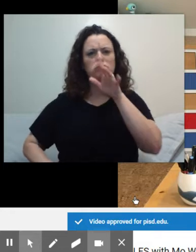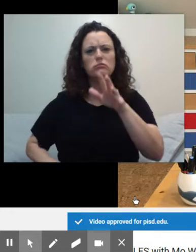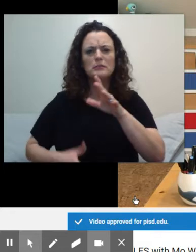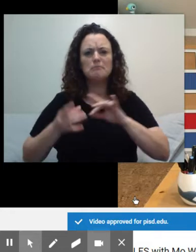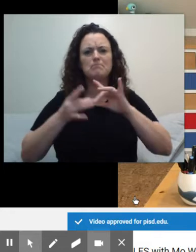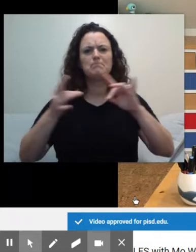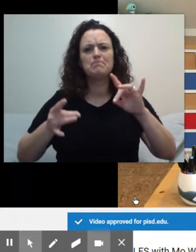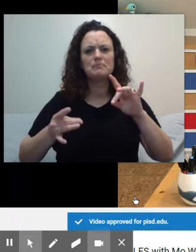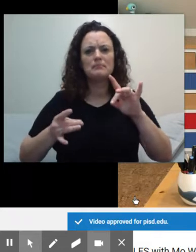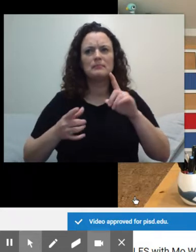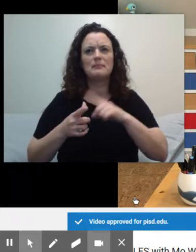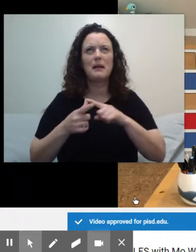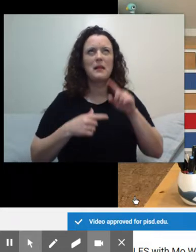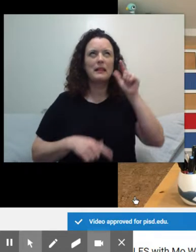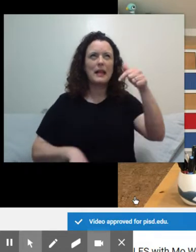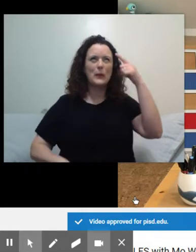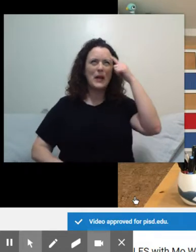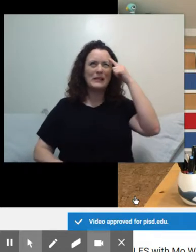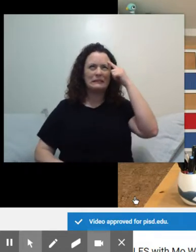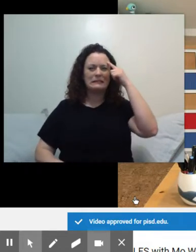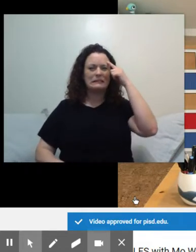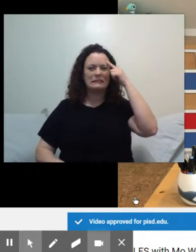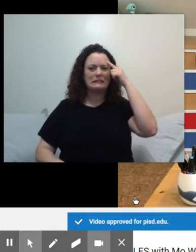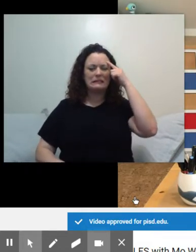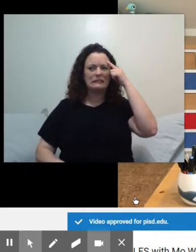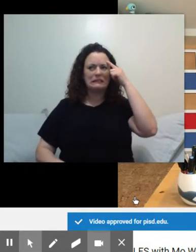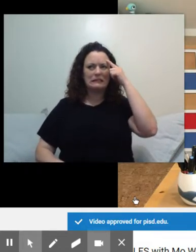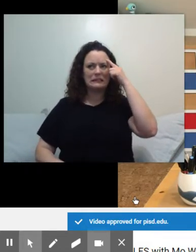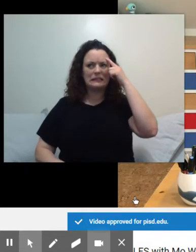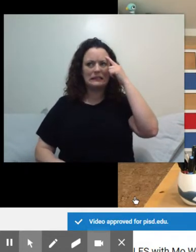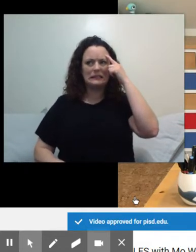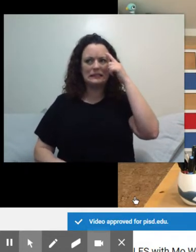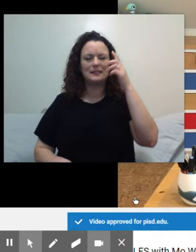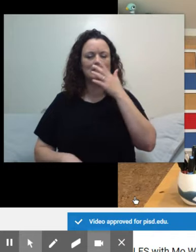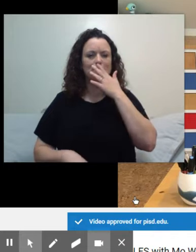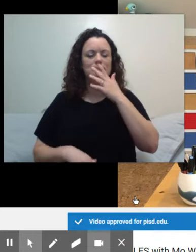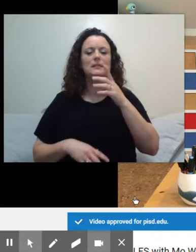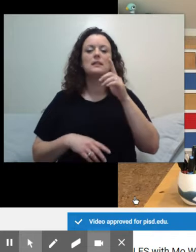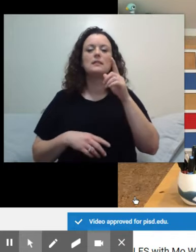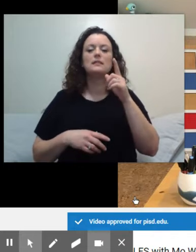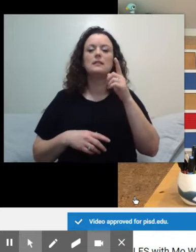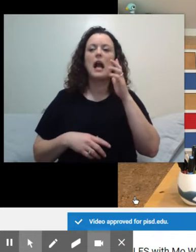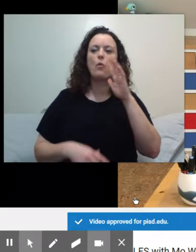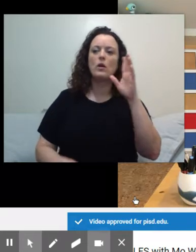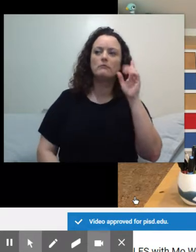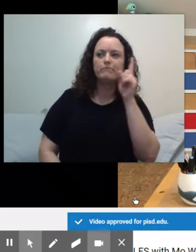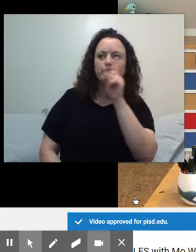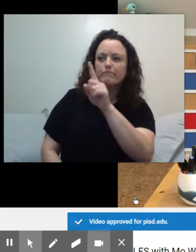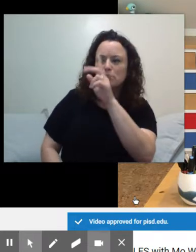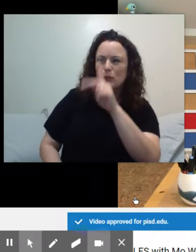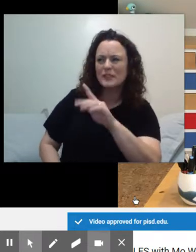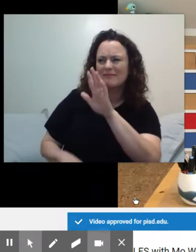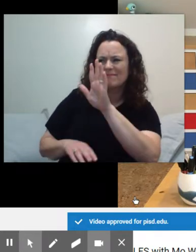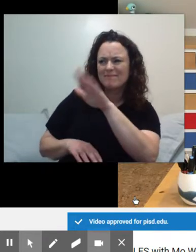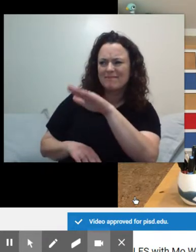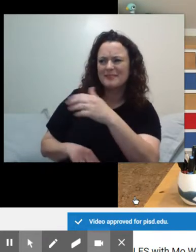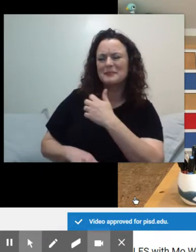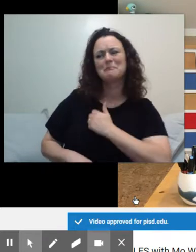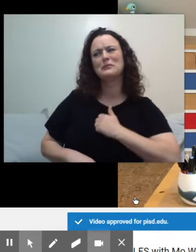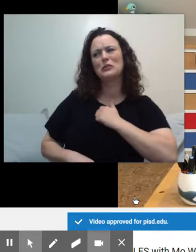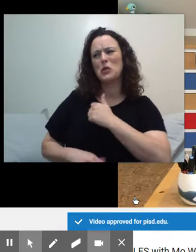the people around me and say, I'm sorry that I got a little angry, or I'm sorry that I acted sad, or something like that. That's what I do.